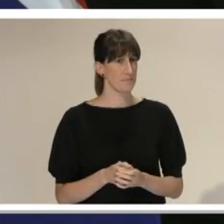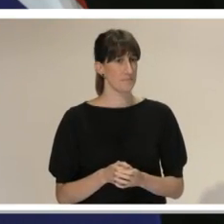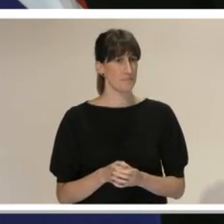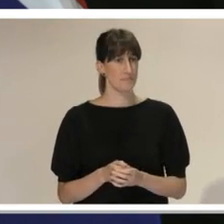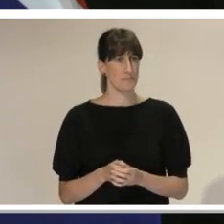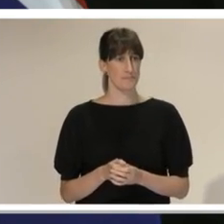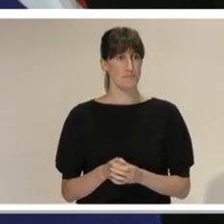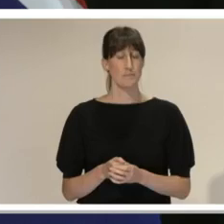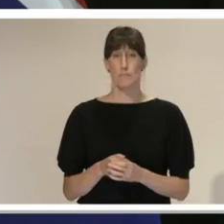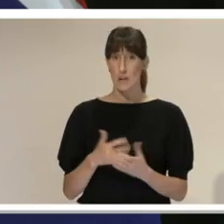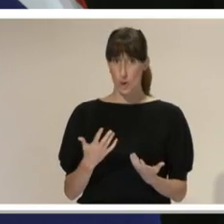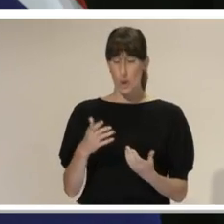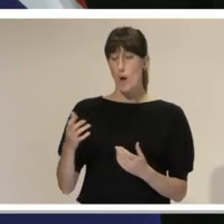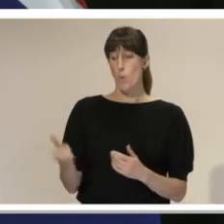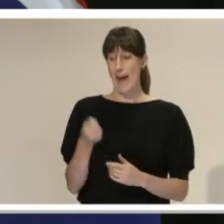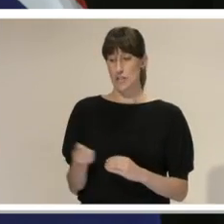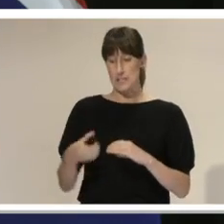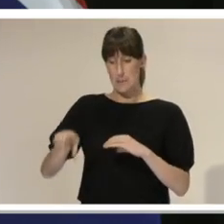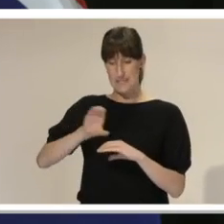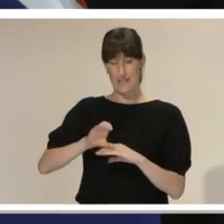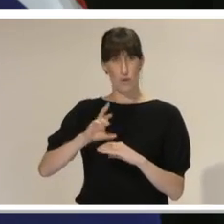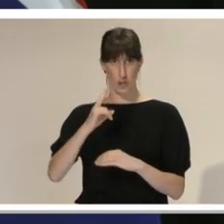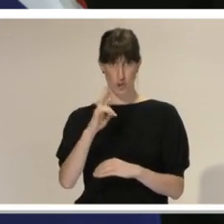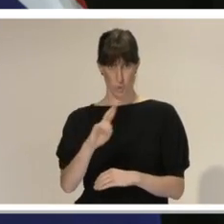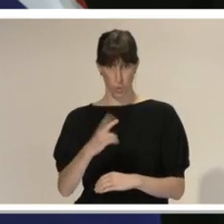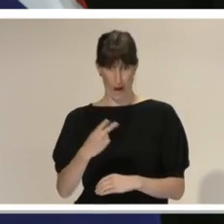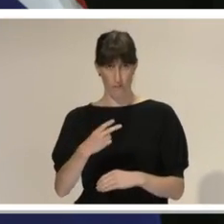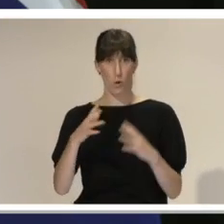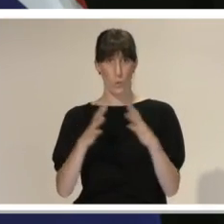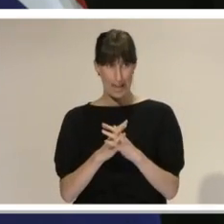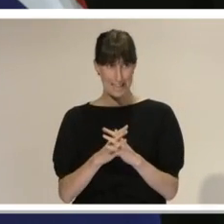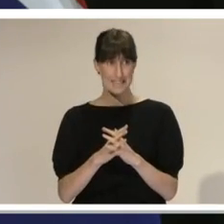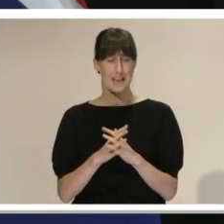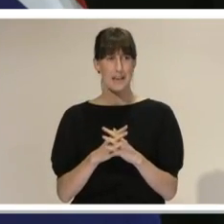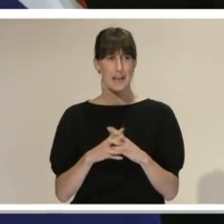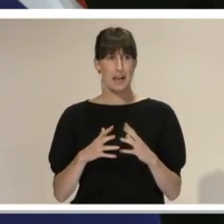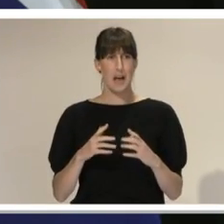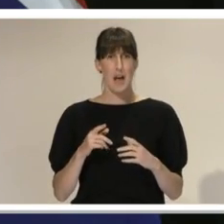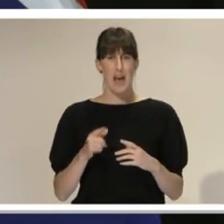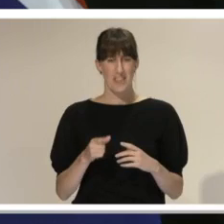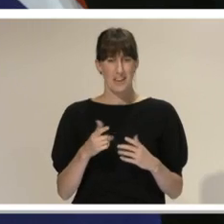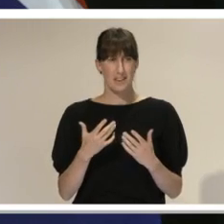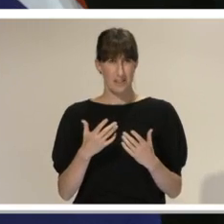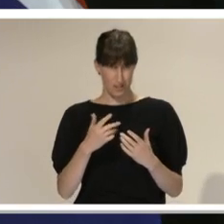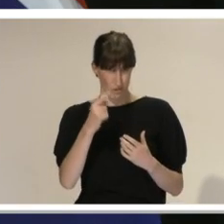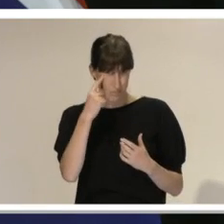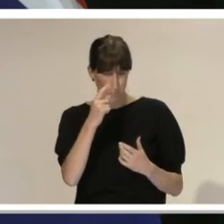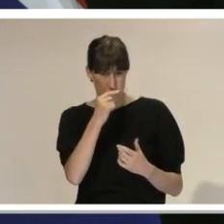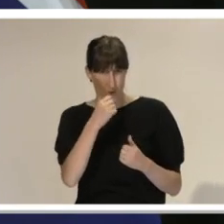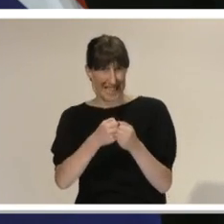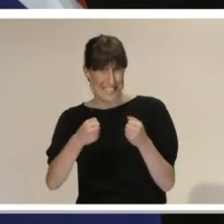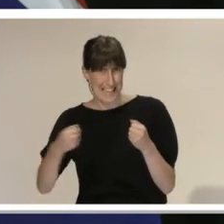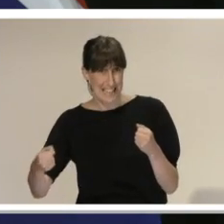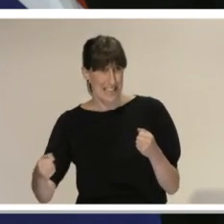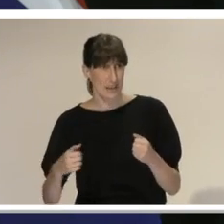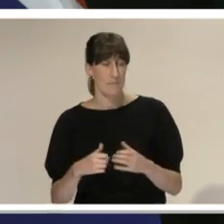really hard hit and aren't going to be back to normal? And that's where potentially you start looking at more specific and